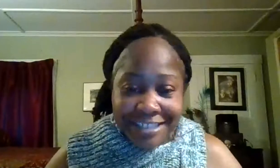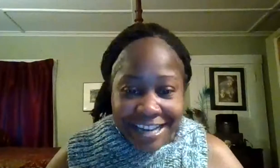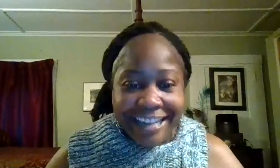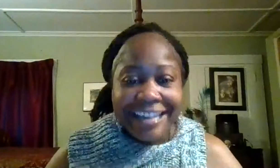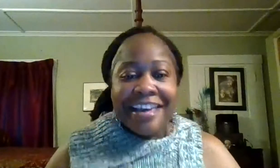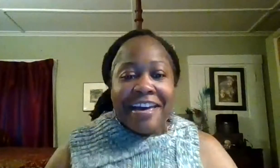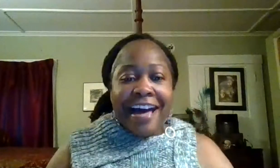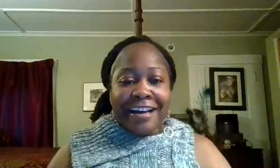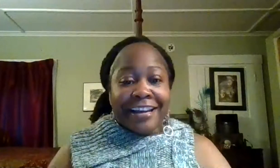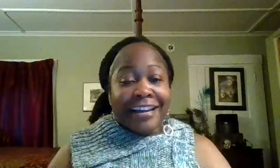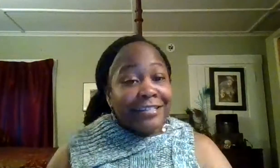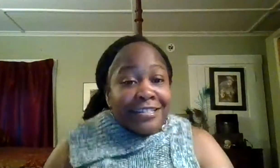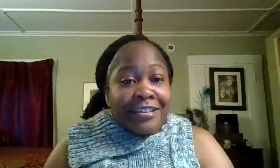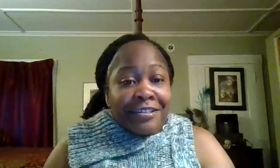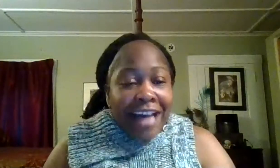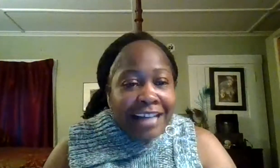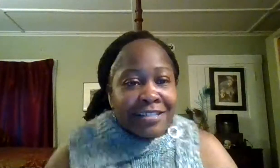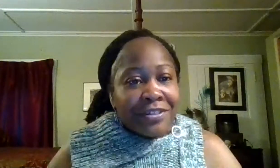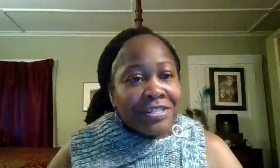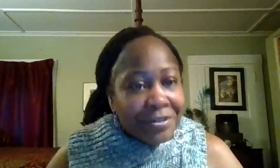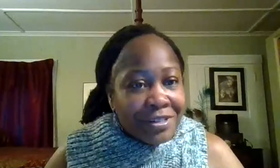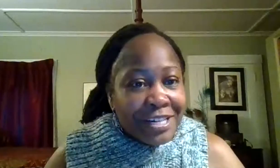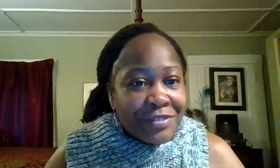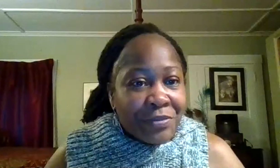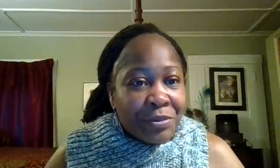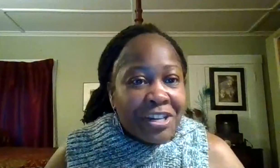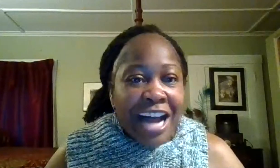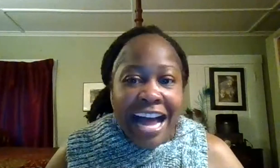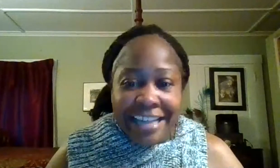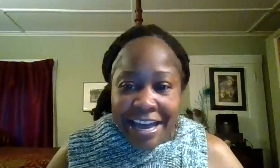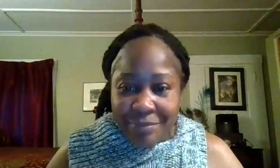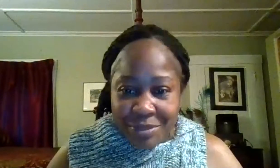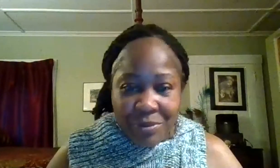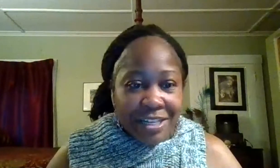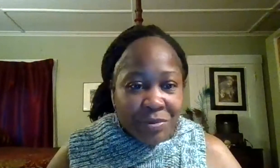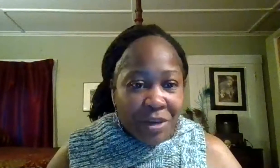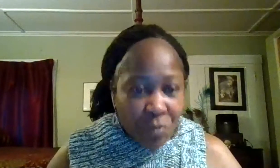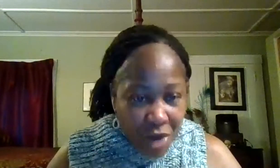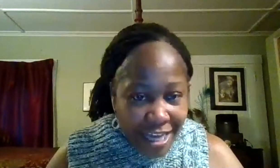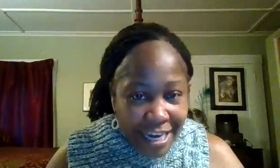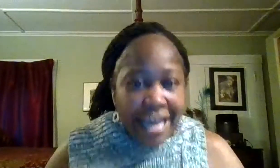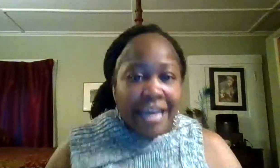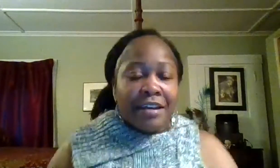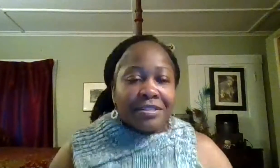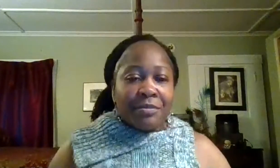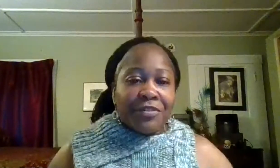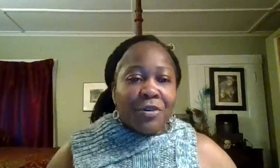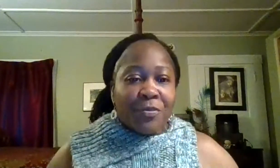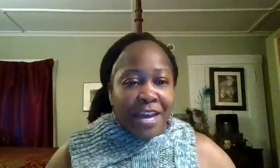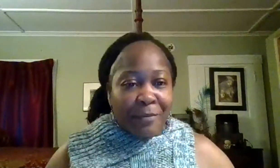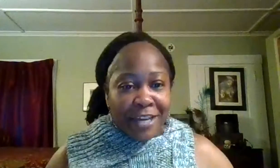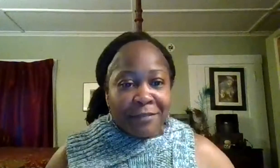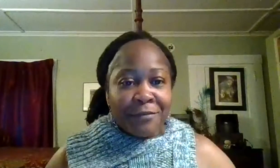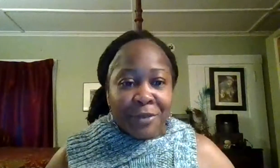us tonight. And this is the last of our series for I Am 2021. Now, some of you